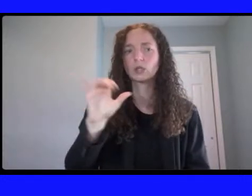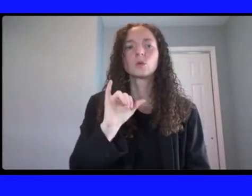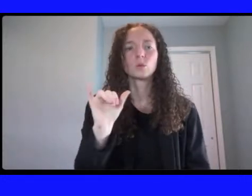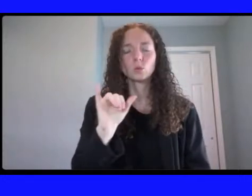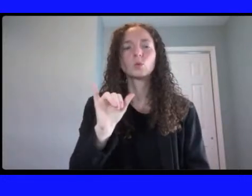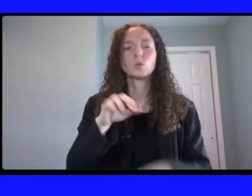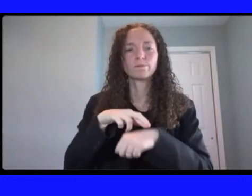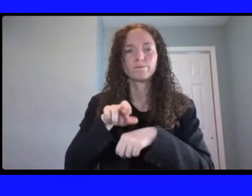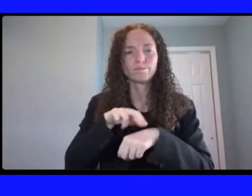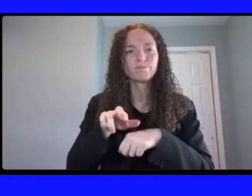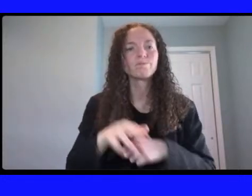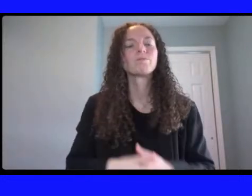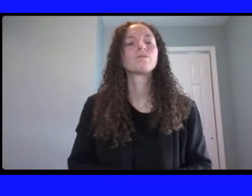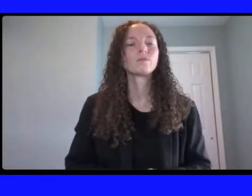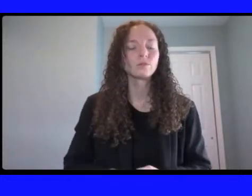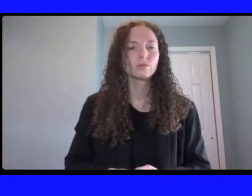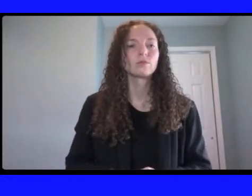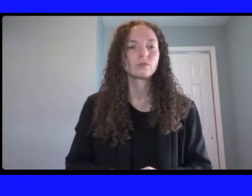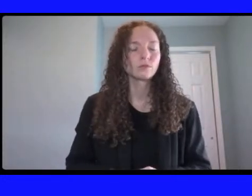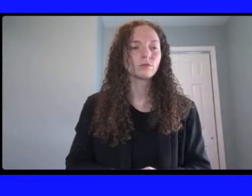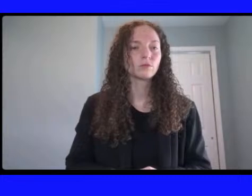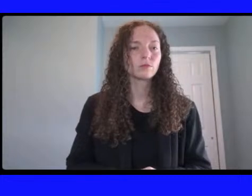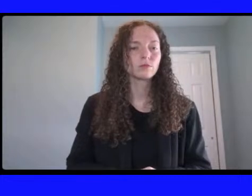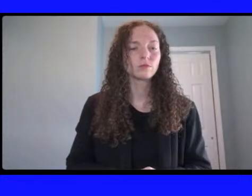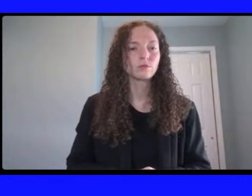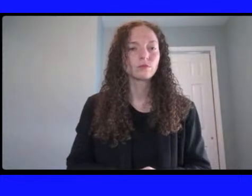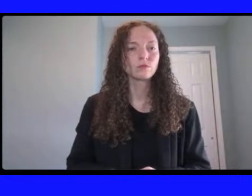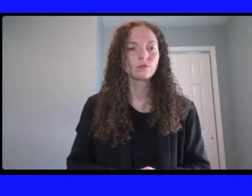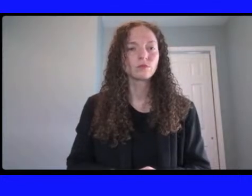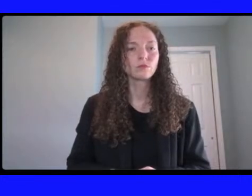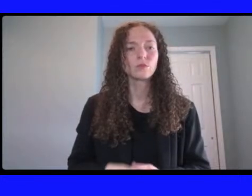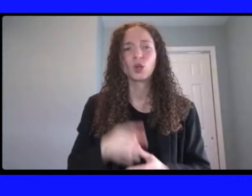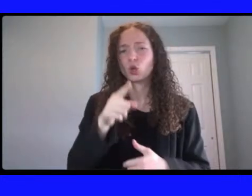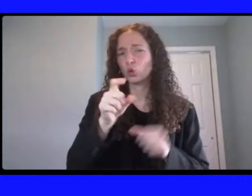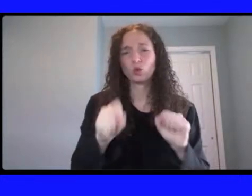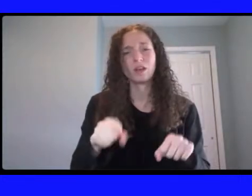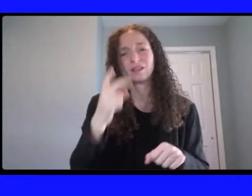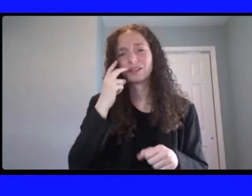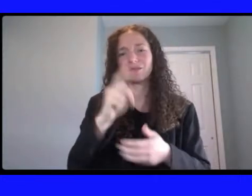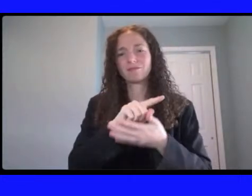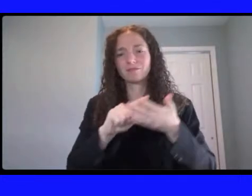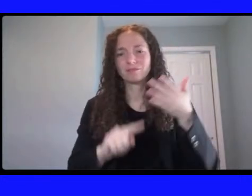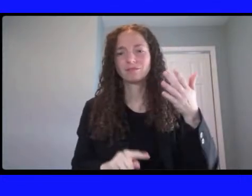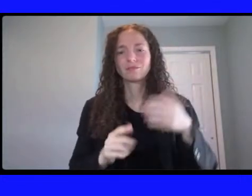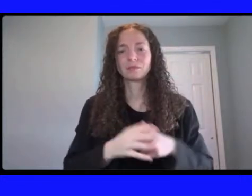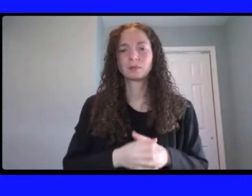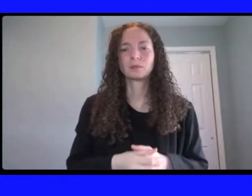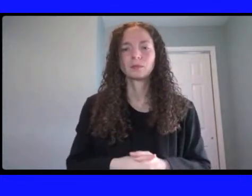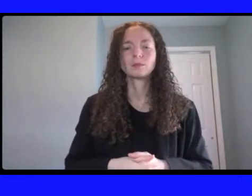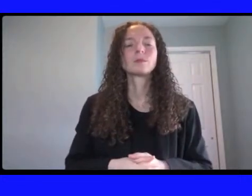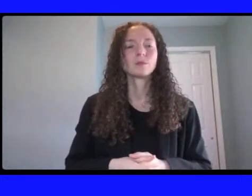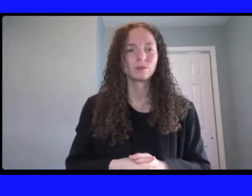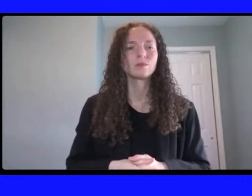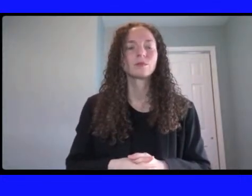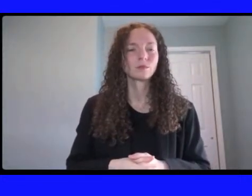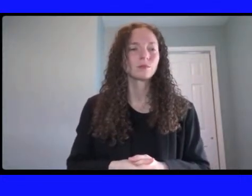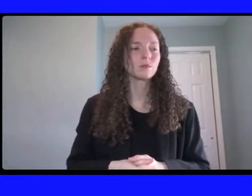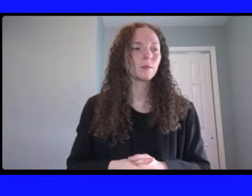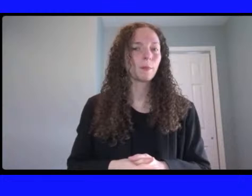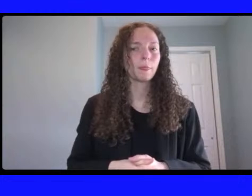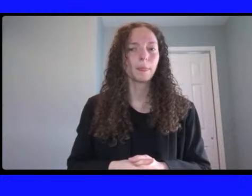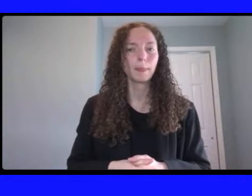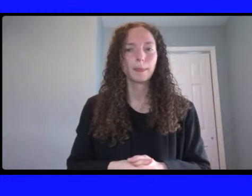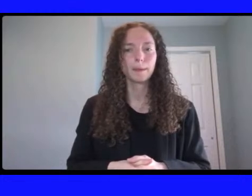the idea, which emerged about the same time as the maternal medical home was being developed, was to bring together women's health, behavioral health,